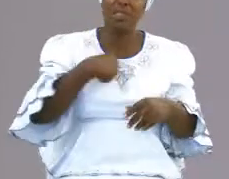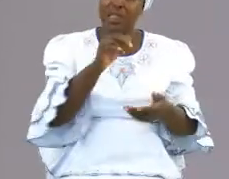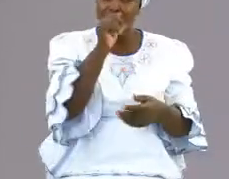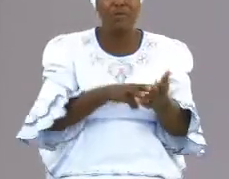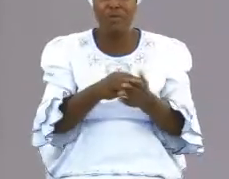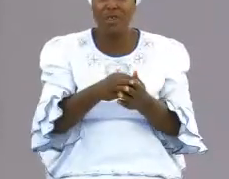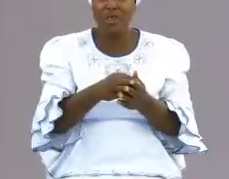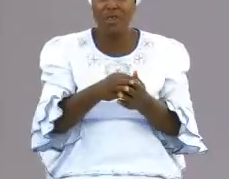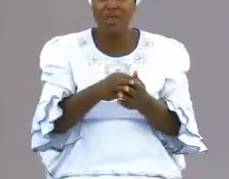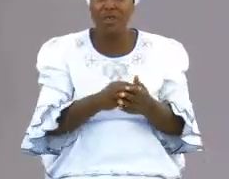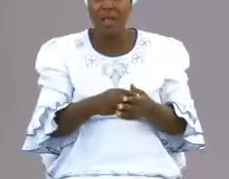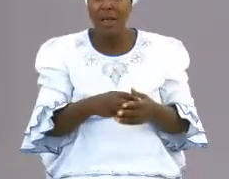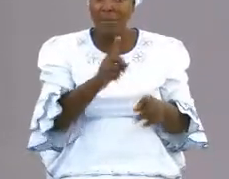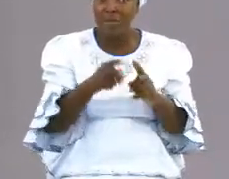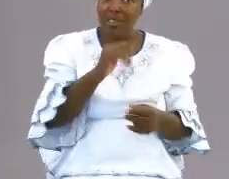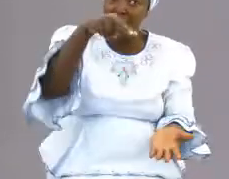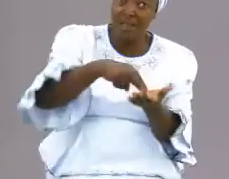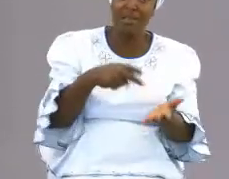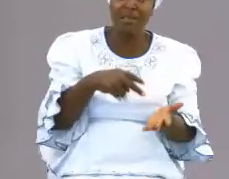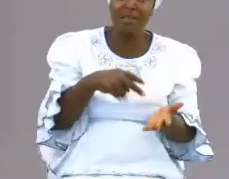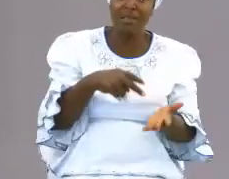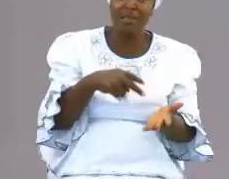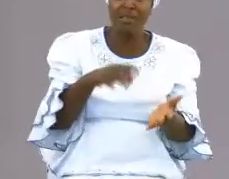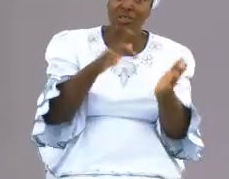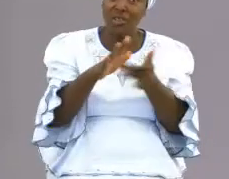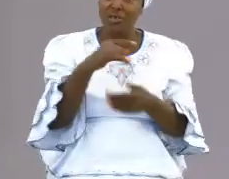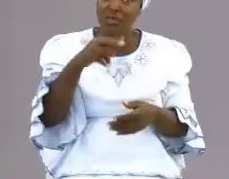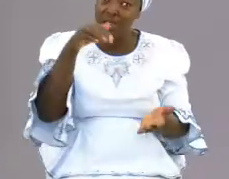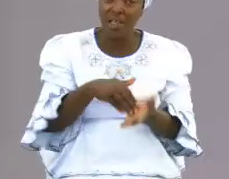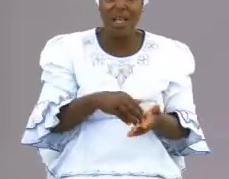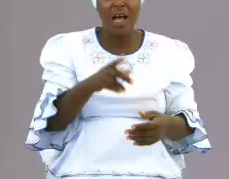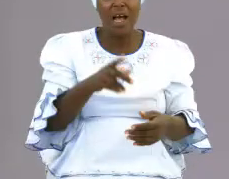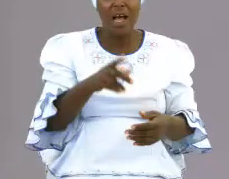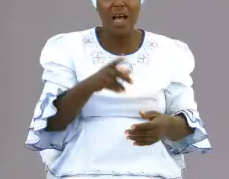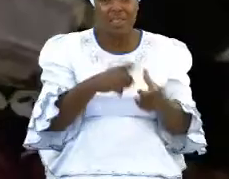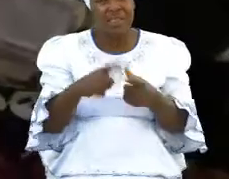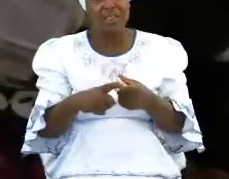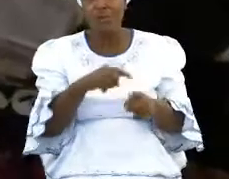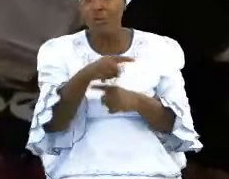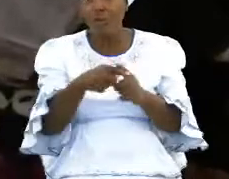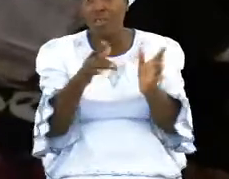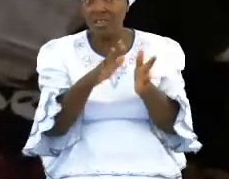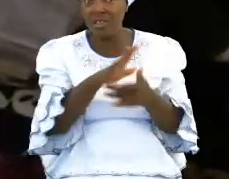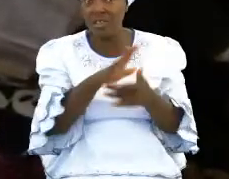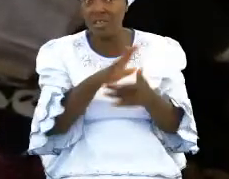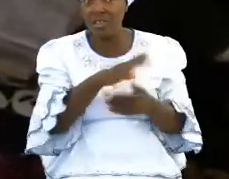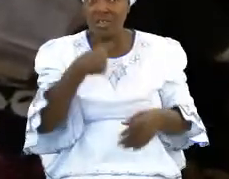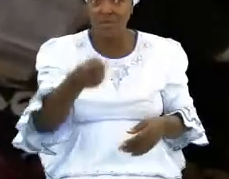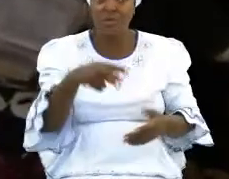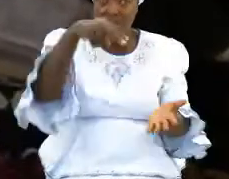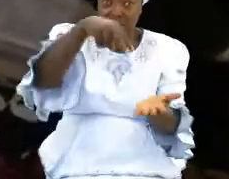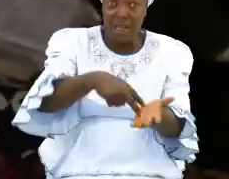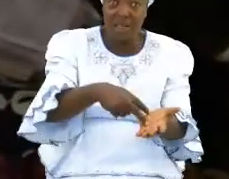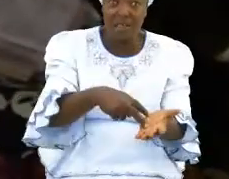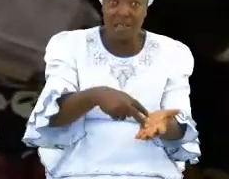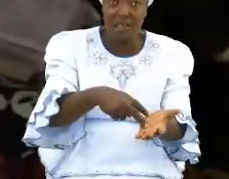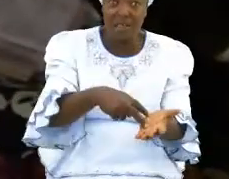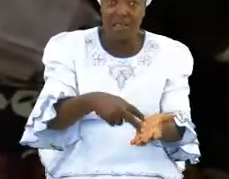speaks to you and he says, "Rise up," power will follow that word, "Rise up." And you will rise